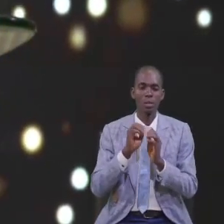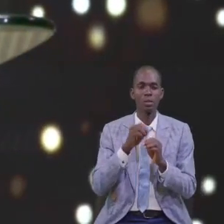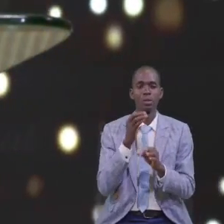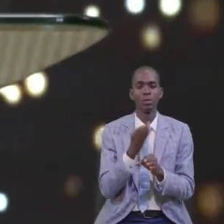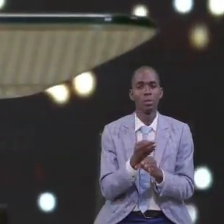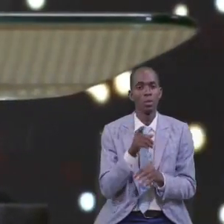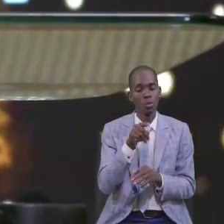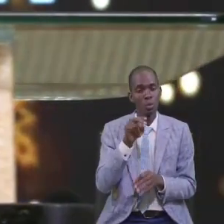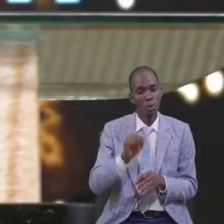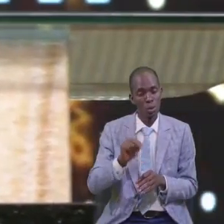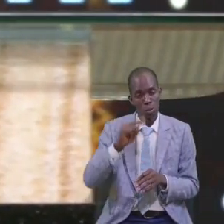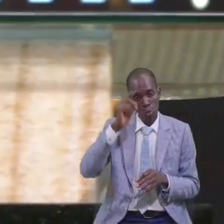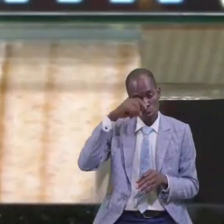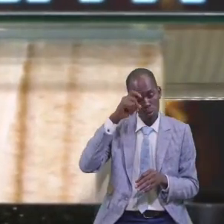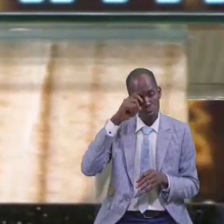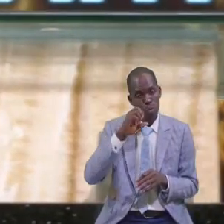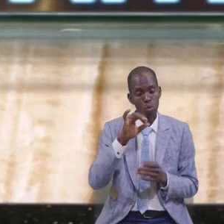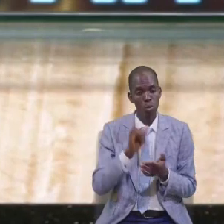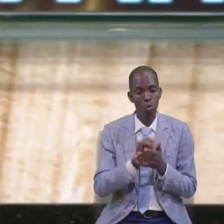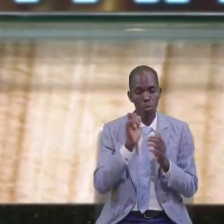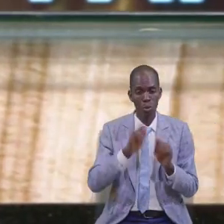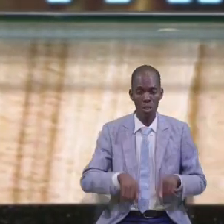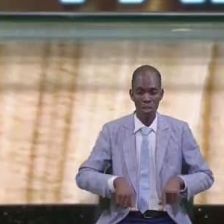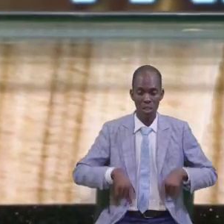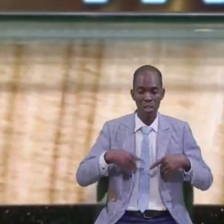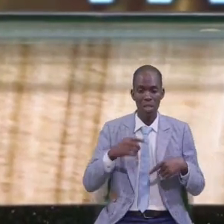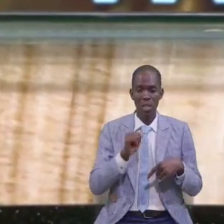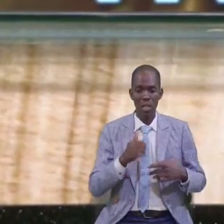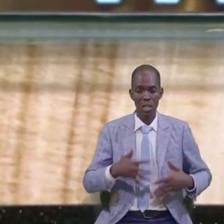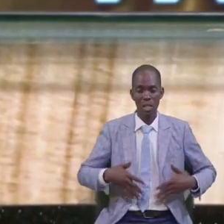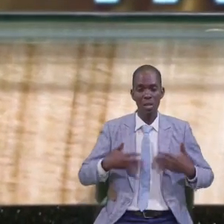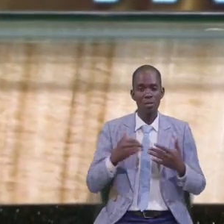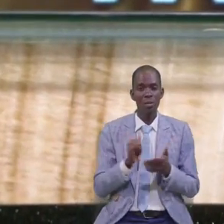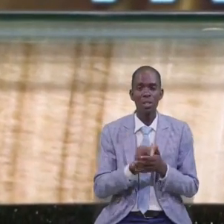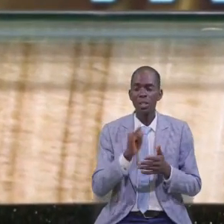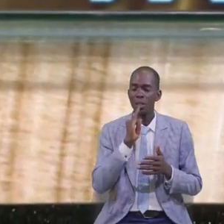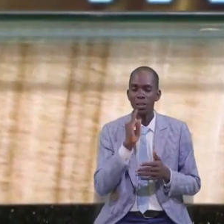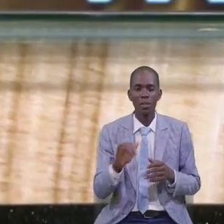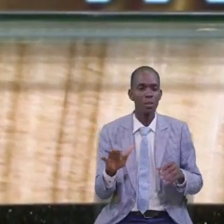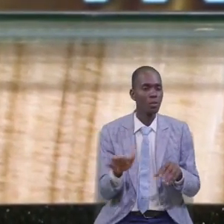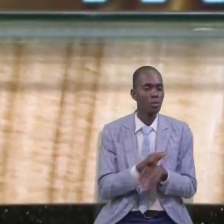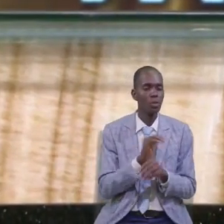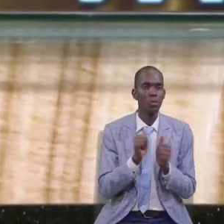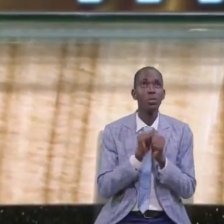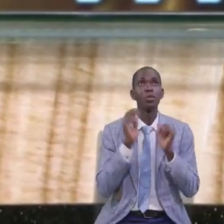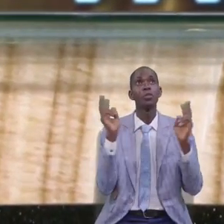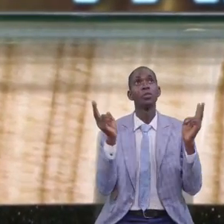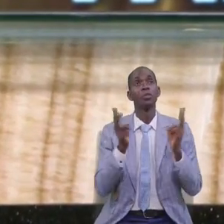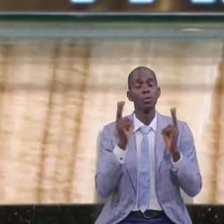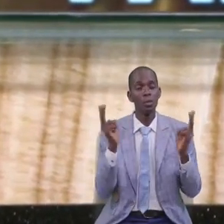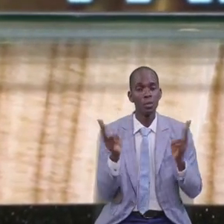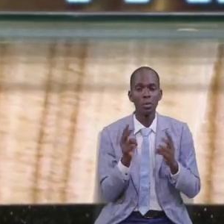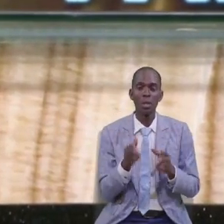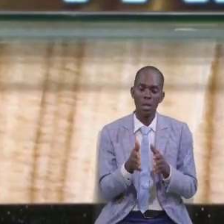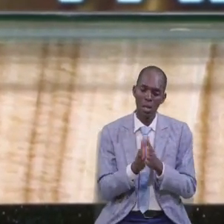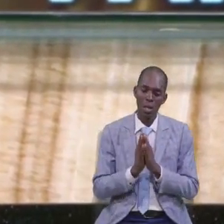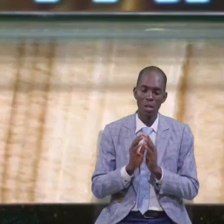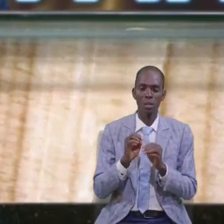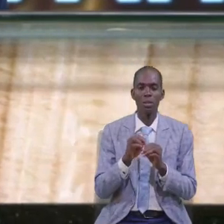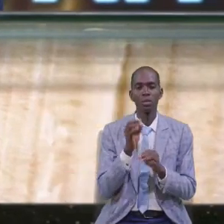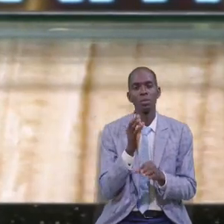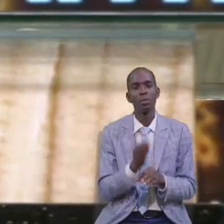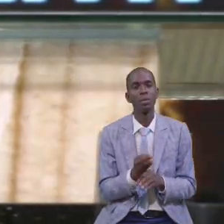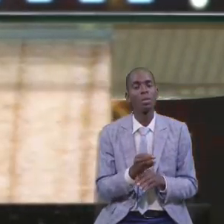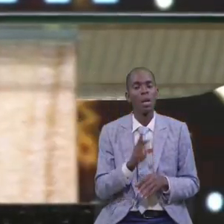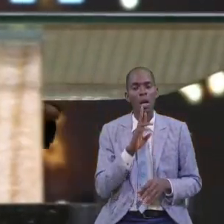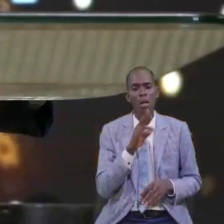for wisdom so that we can live the life that is triumphant and that is victorious? Let him ask in faith.